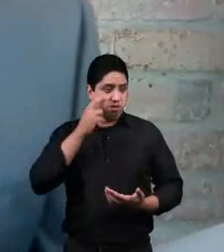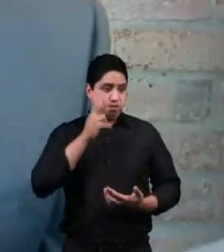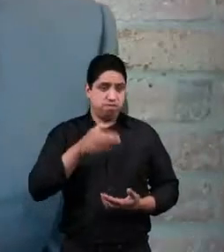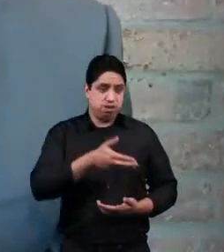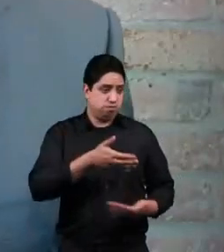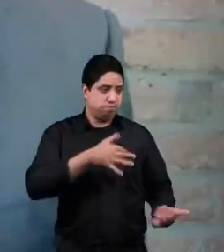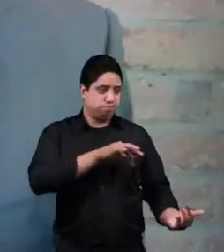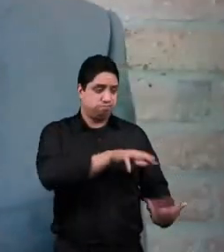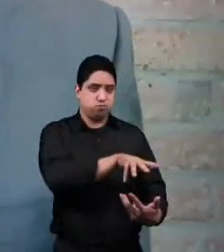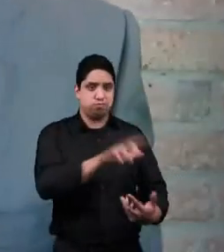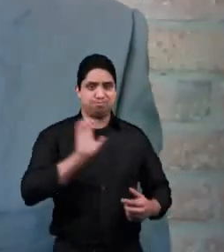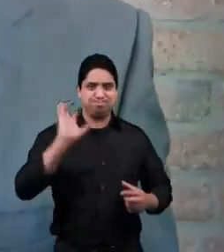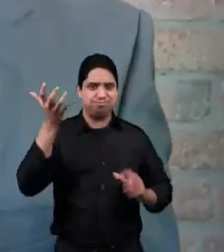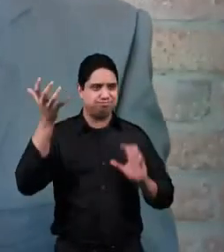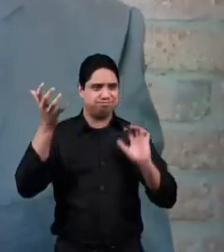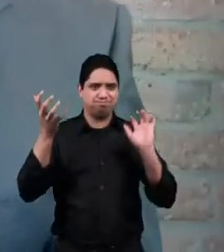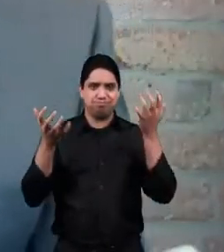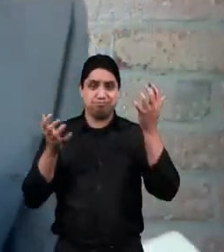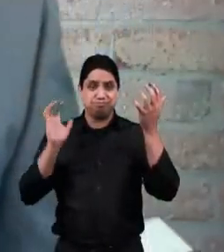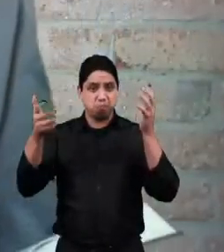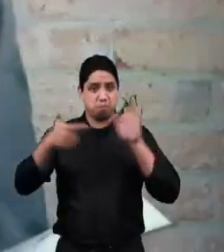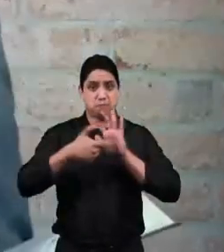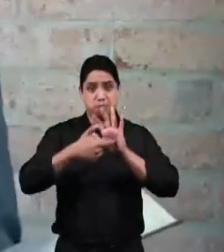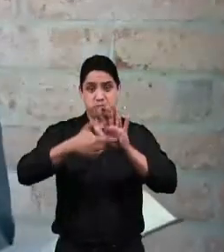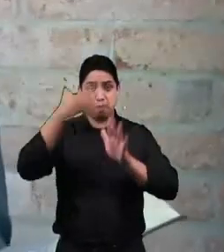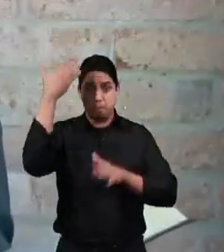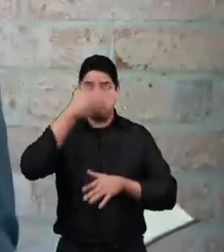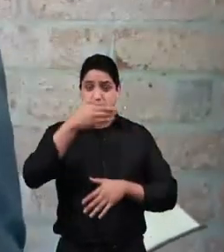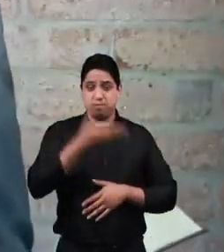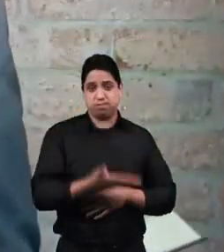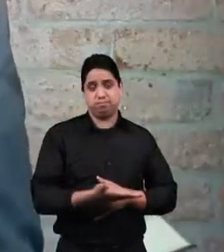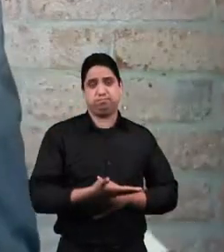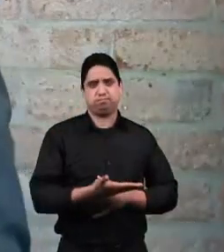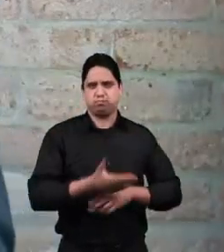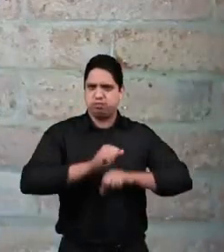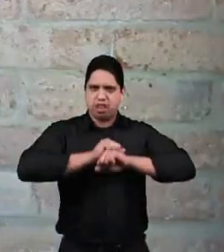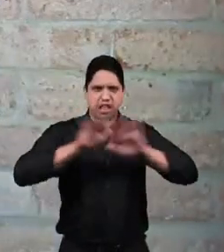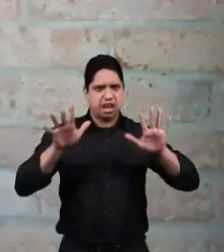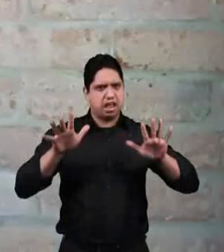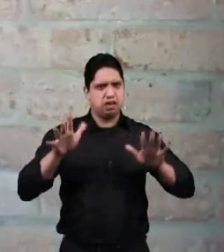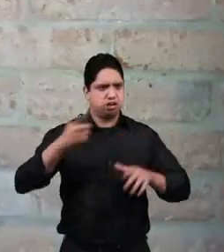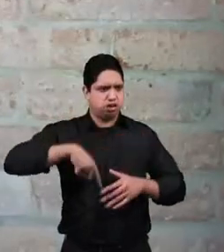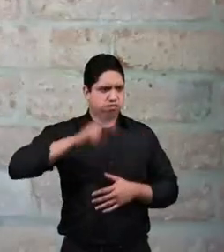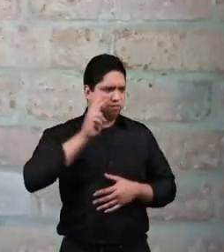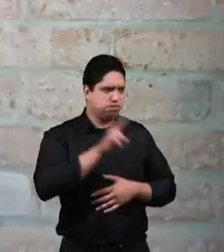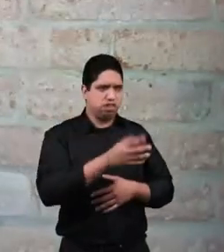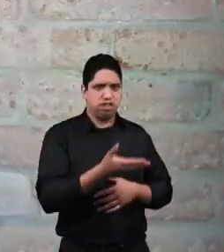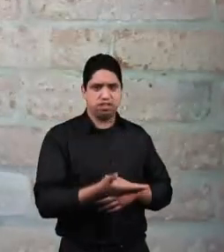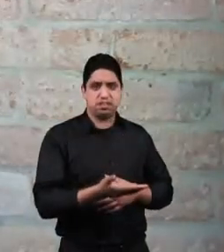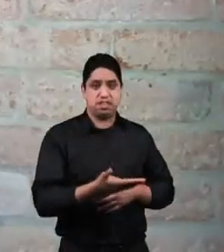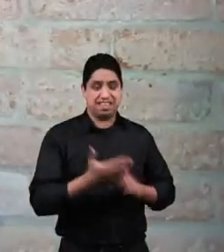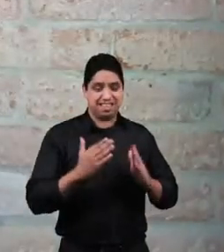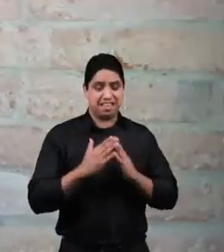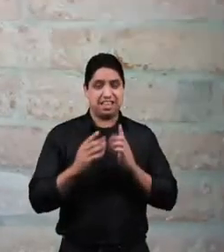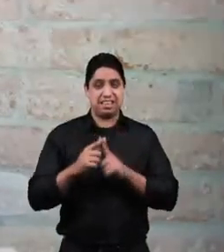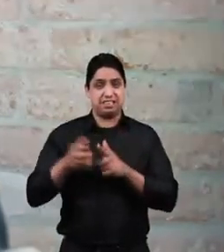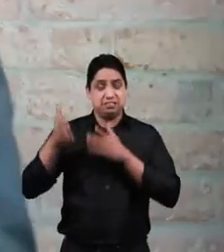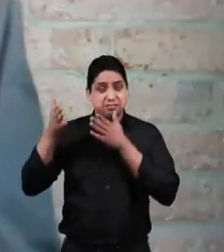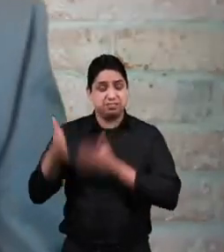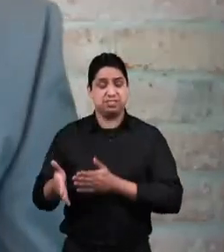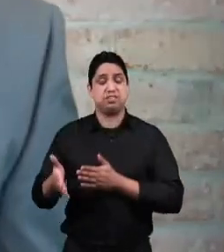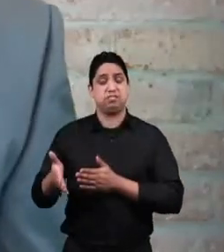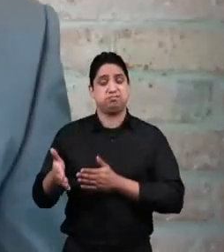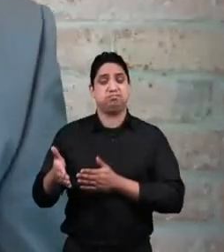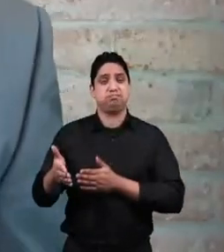before all these signs that occur in our days, and they are so clear to see, brethren,